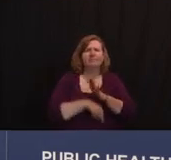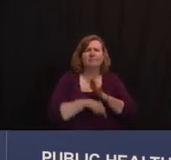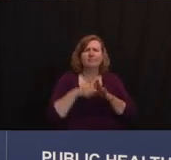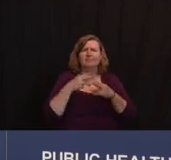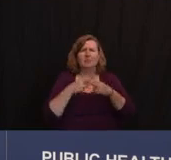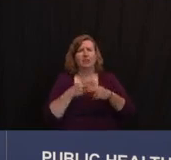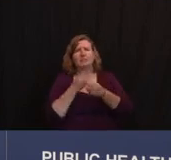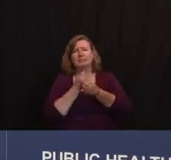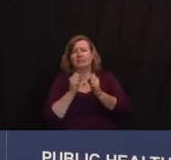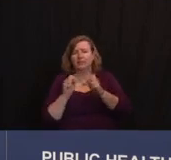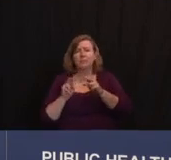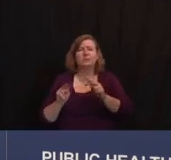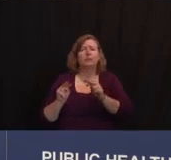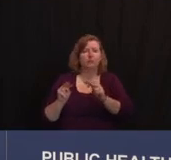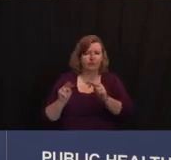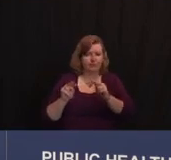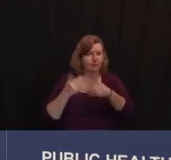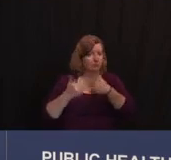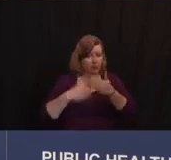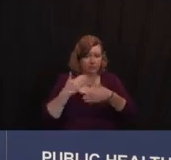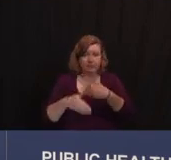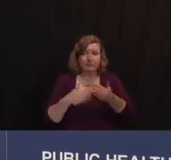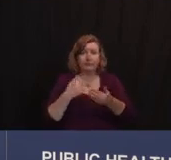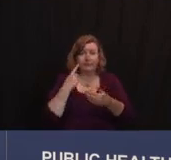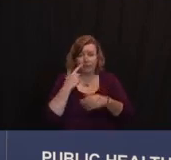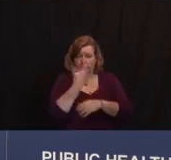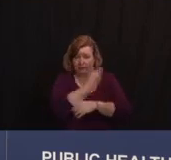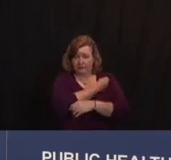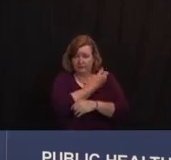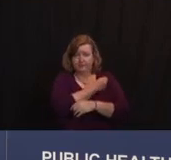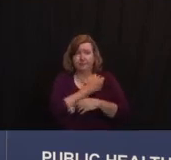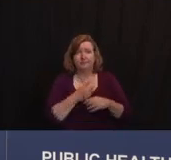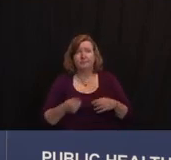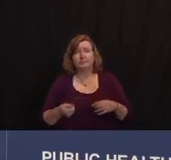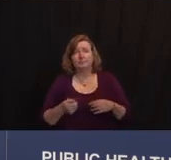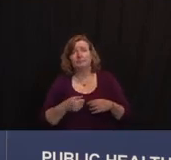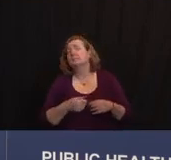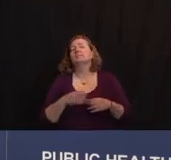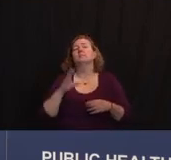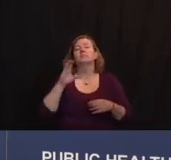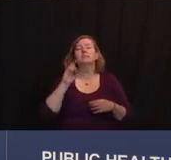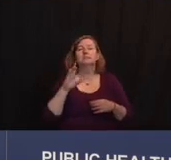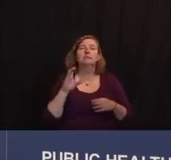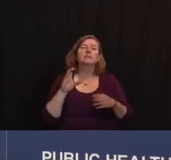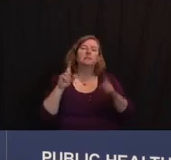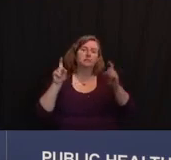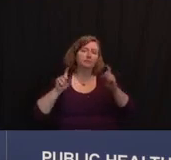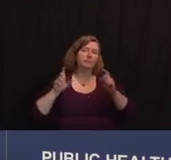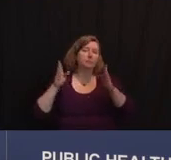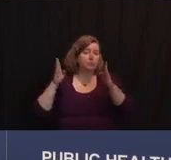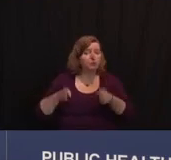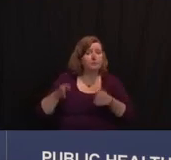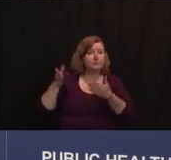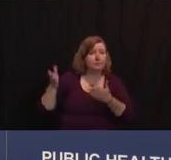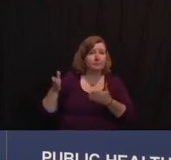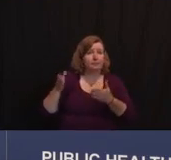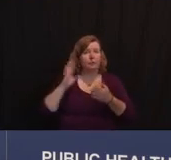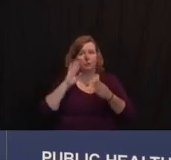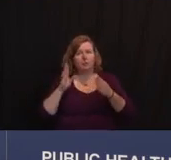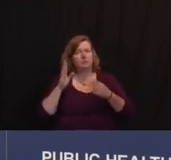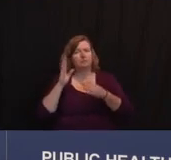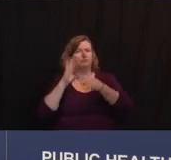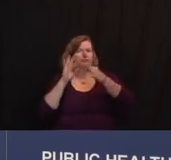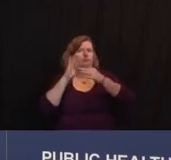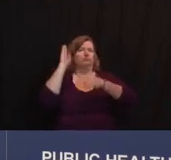process for the COVID-19 vaccines, and the committee or the CDC point person will be presenting the data from the work group that